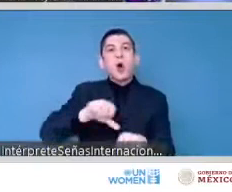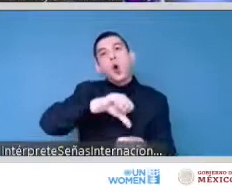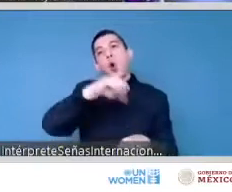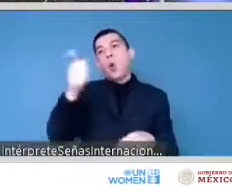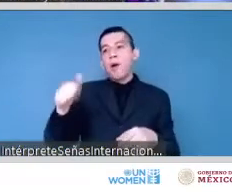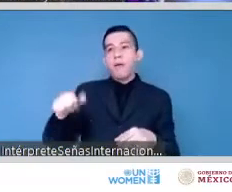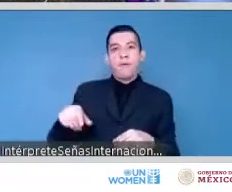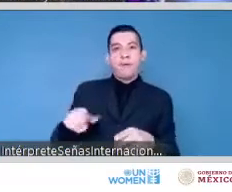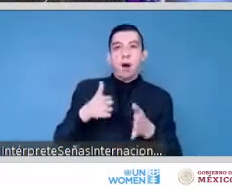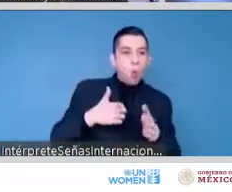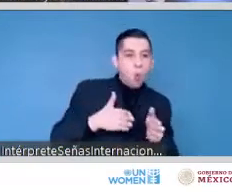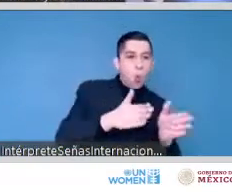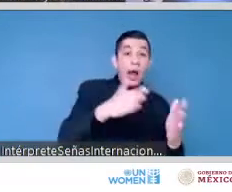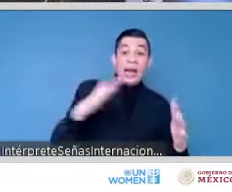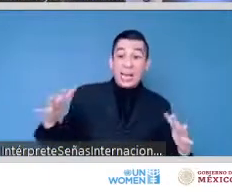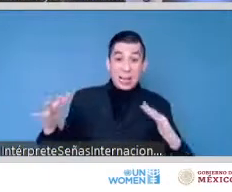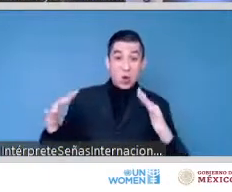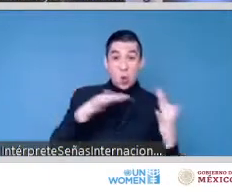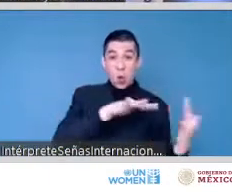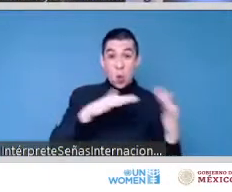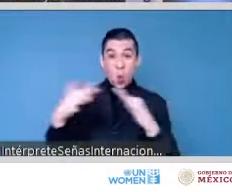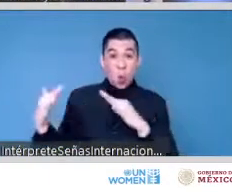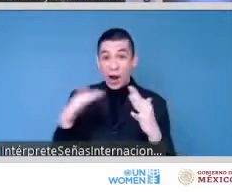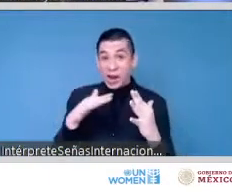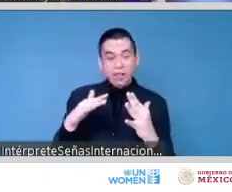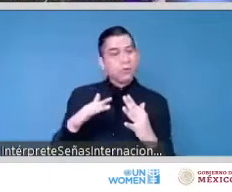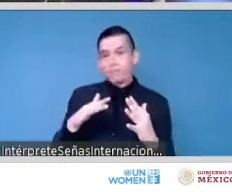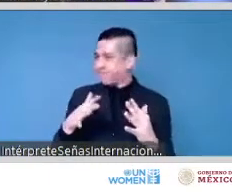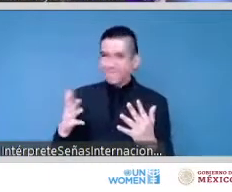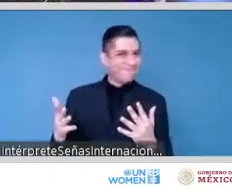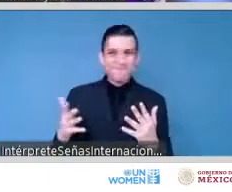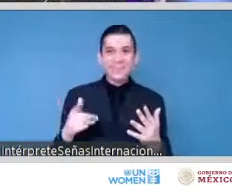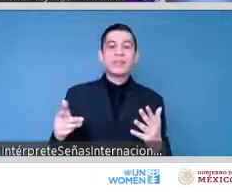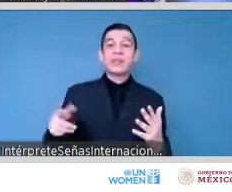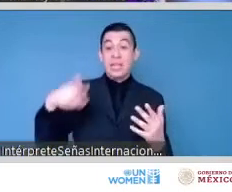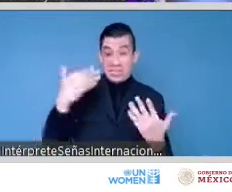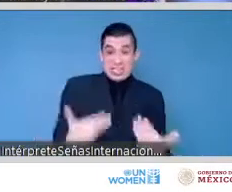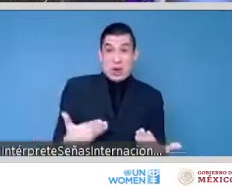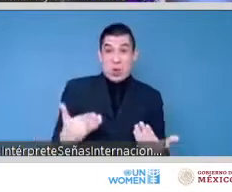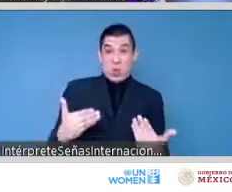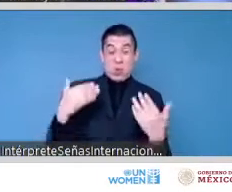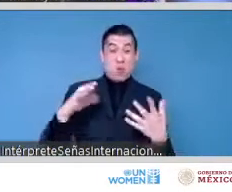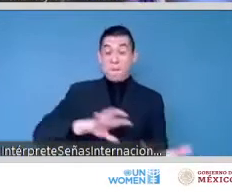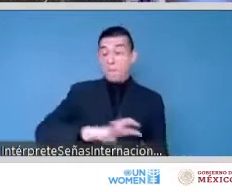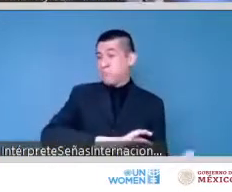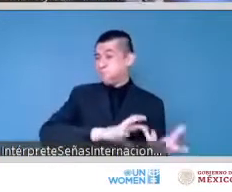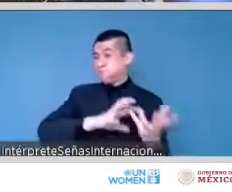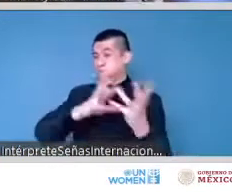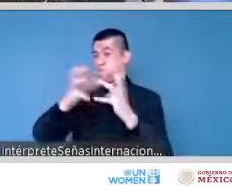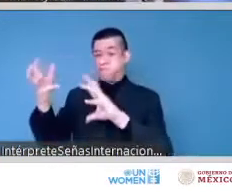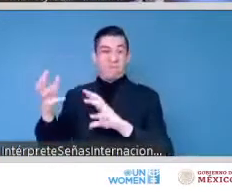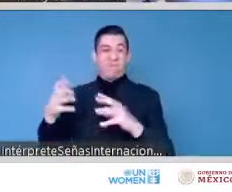of crises, where it becomes an economy of its own. Thank you so much. And we will actually turn now to